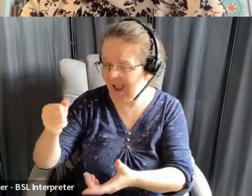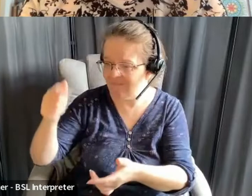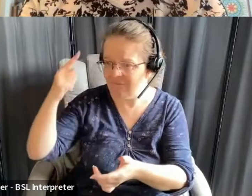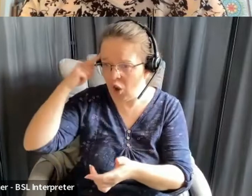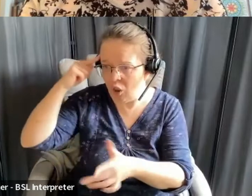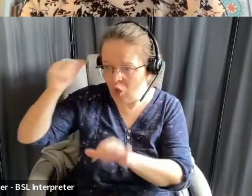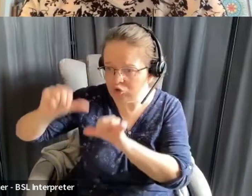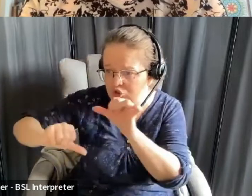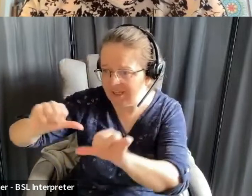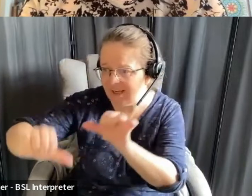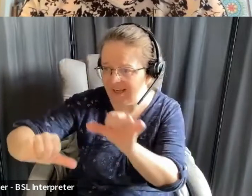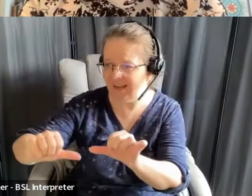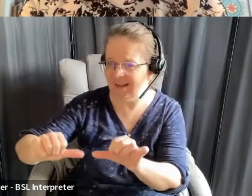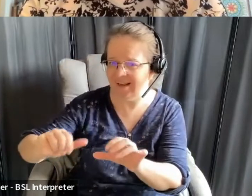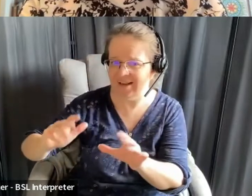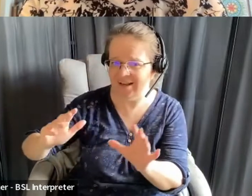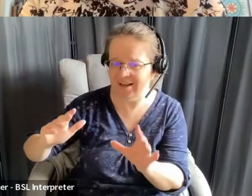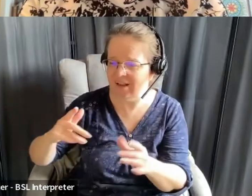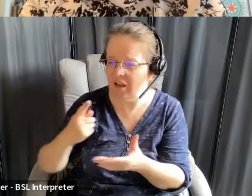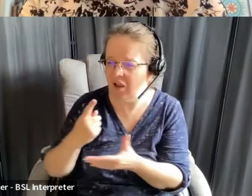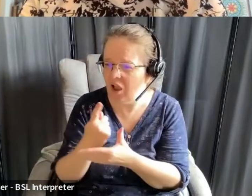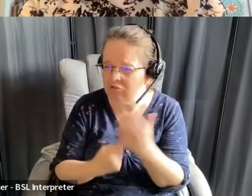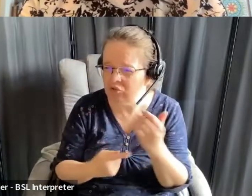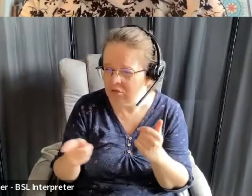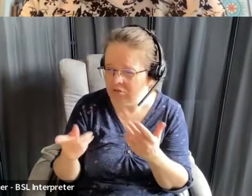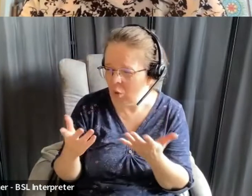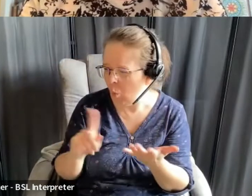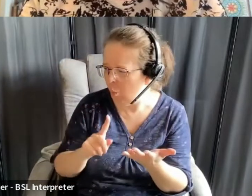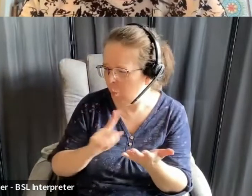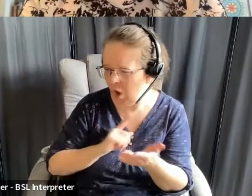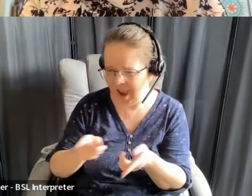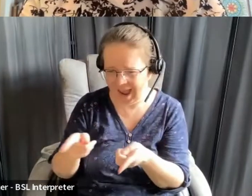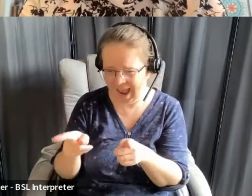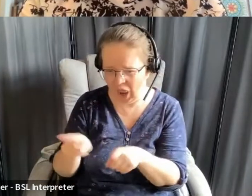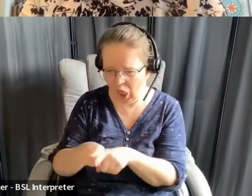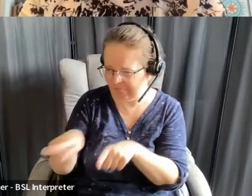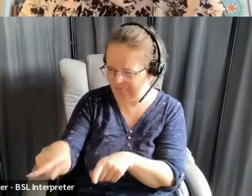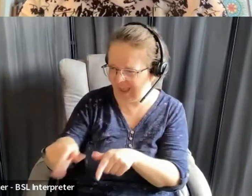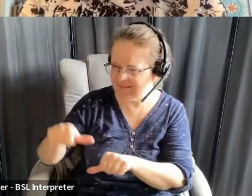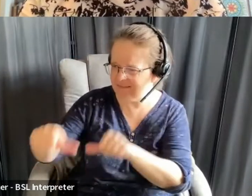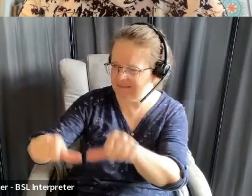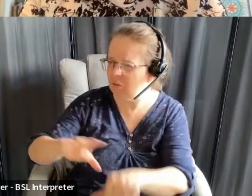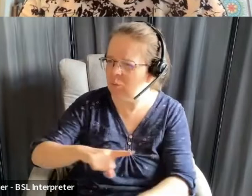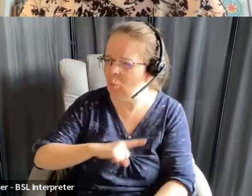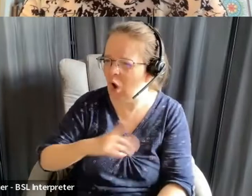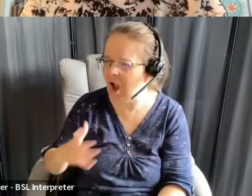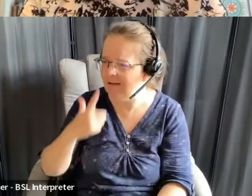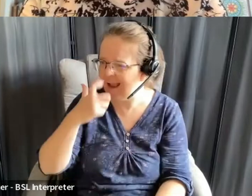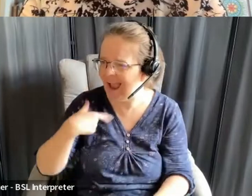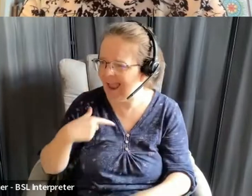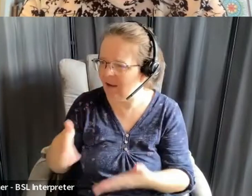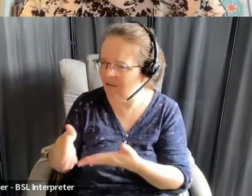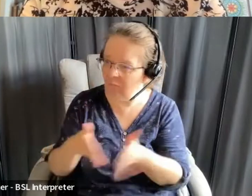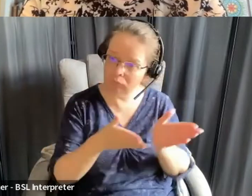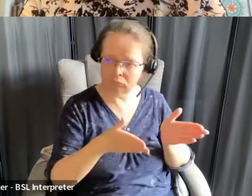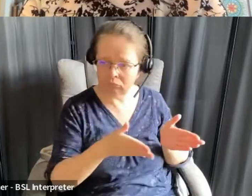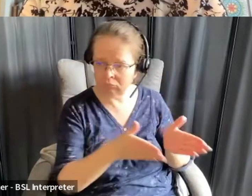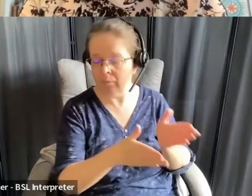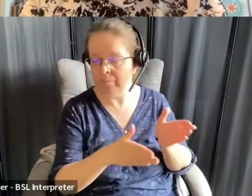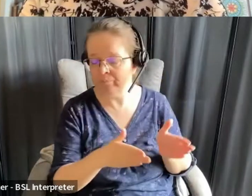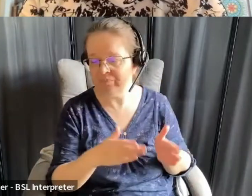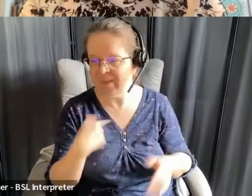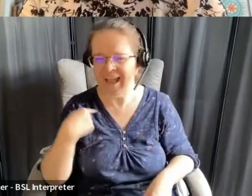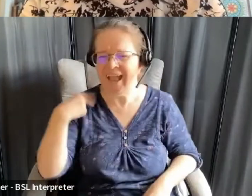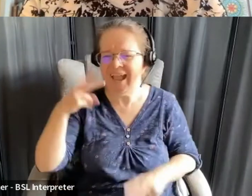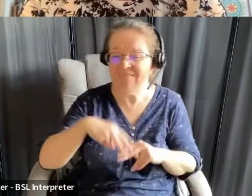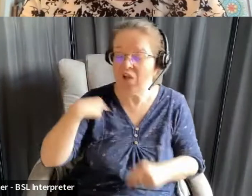or something that can be discerned that would justify why it has to be like this? And instead, if I think it stinks,